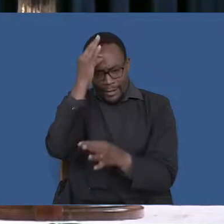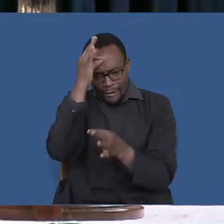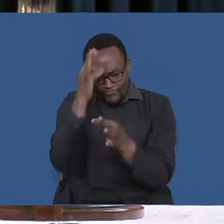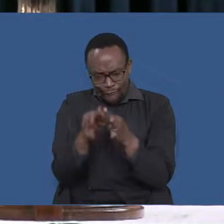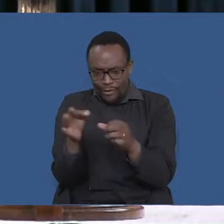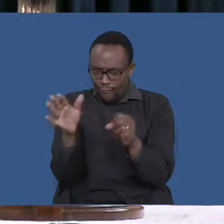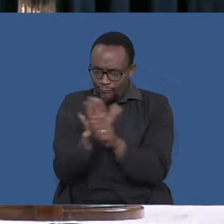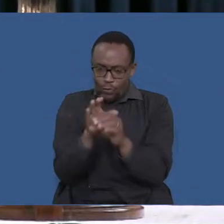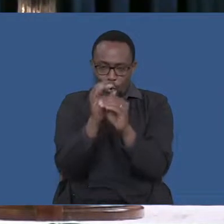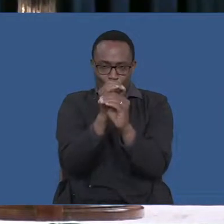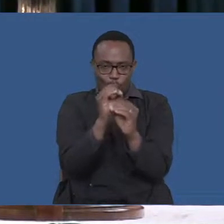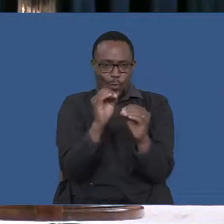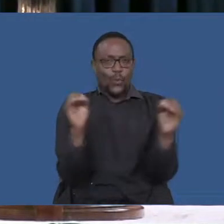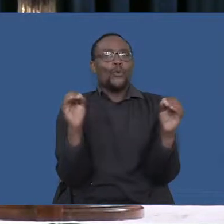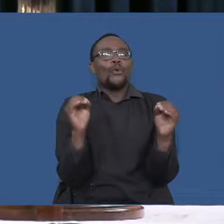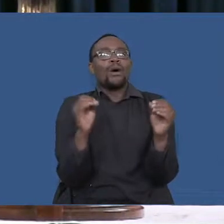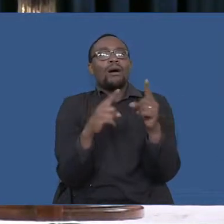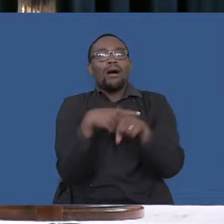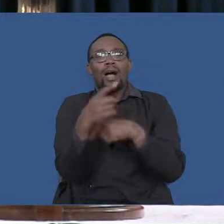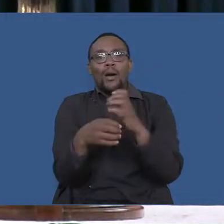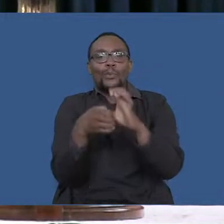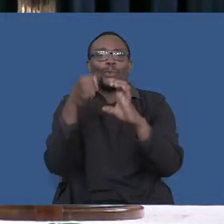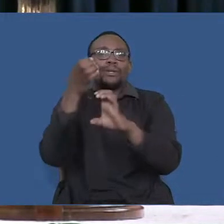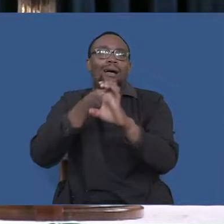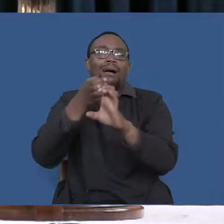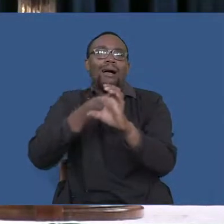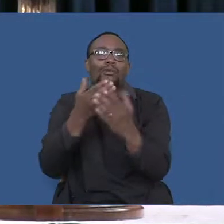in regard to the devoted things."